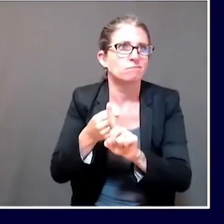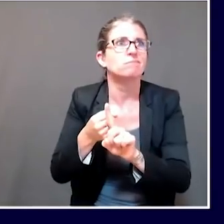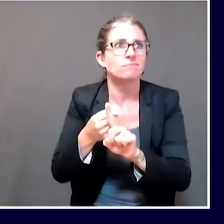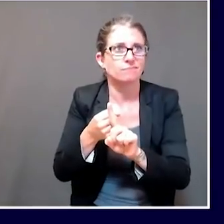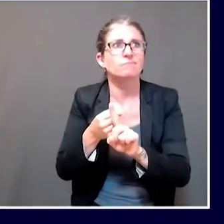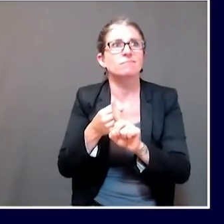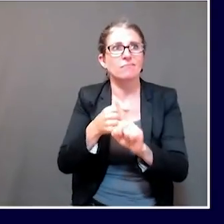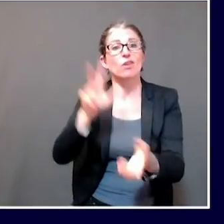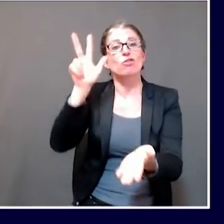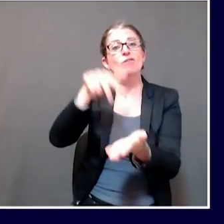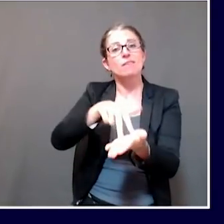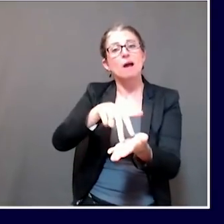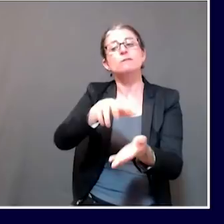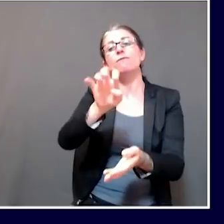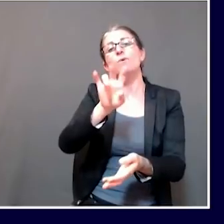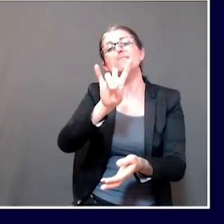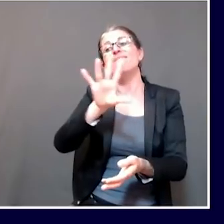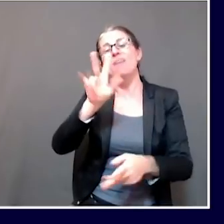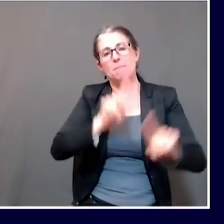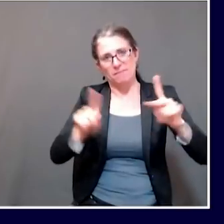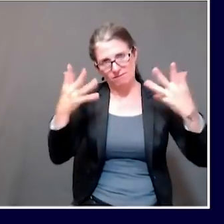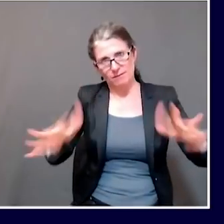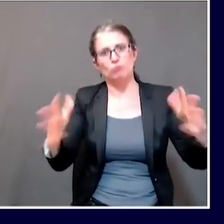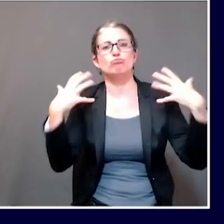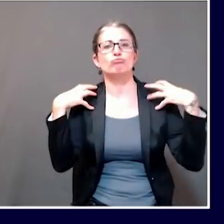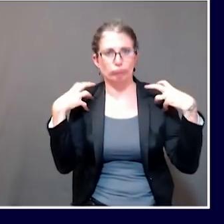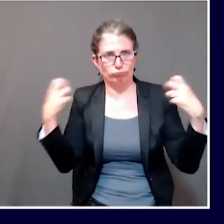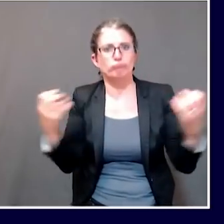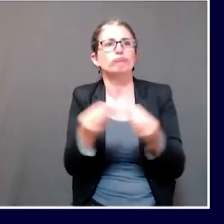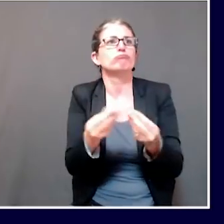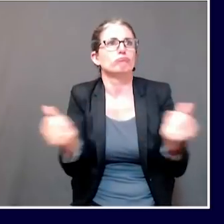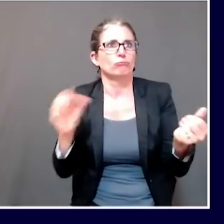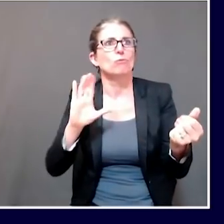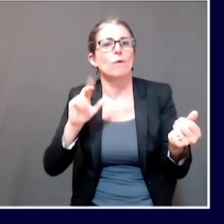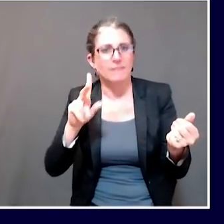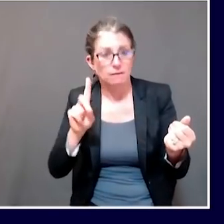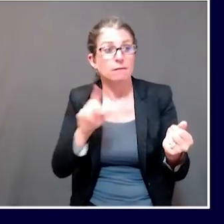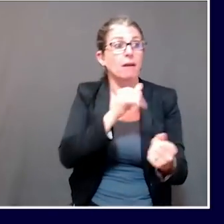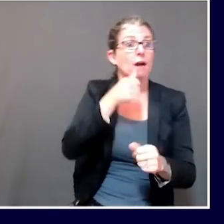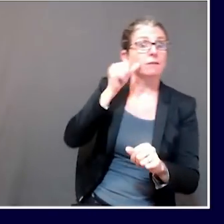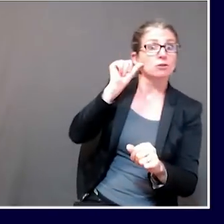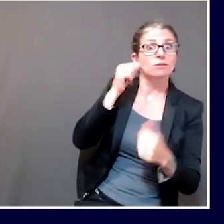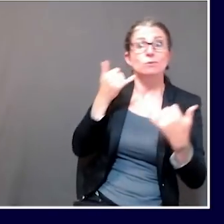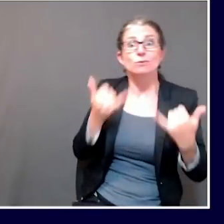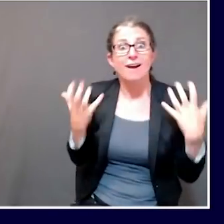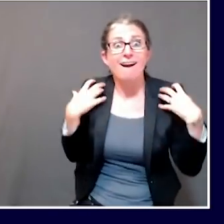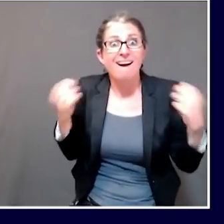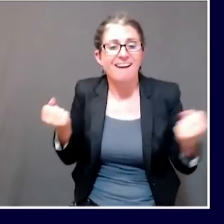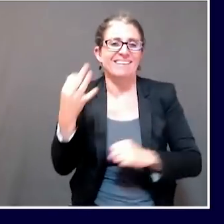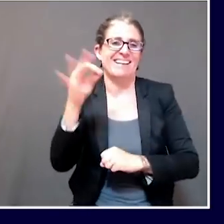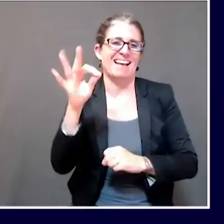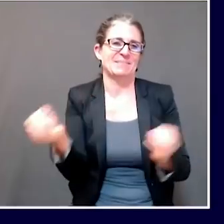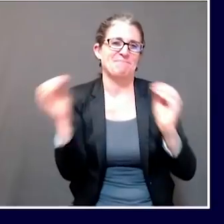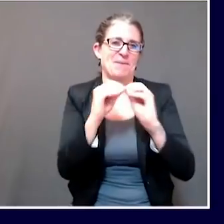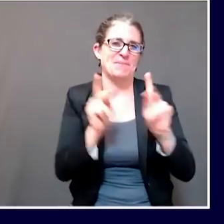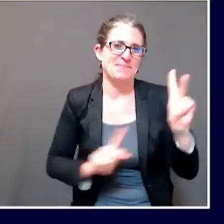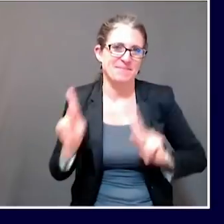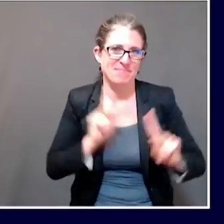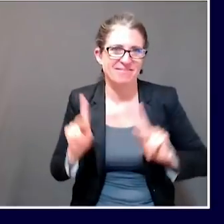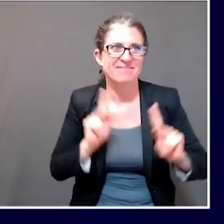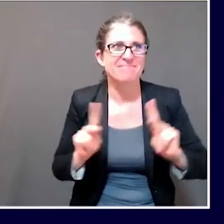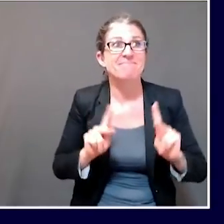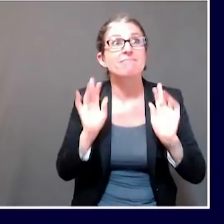3,475 have recovered, an increase of 19 individuals since yesterday. Among our cases,